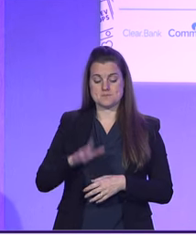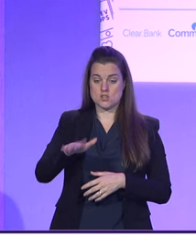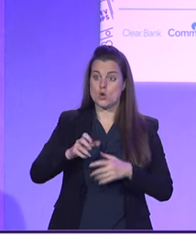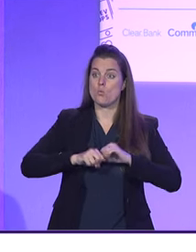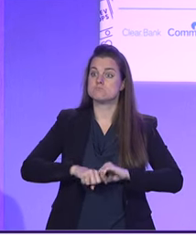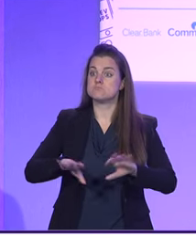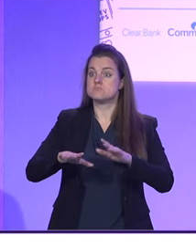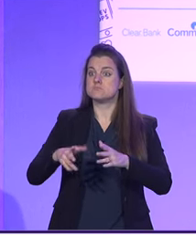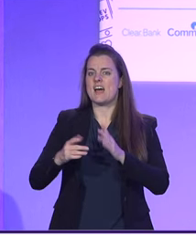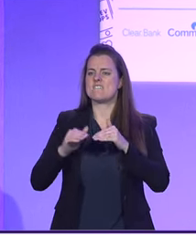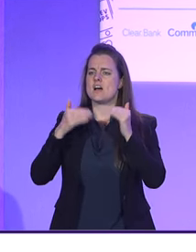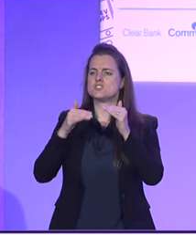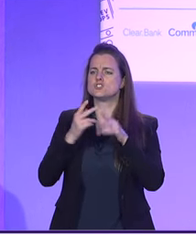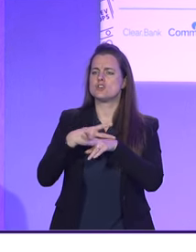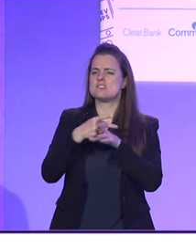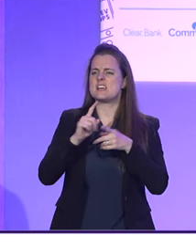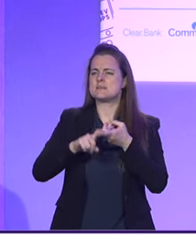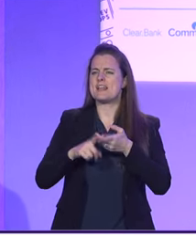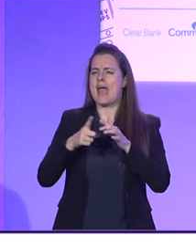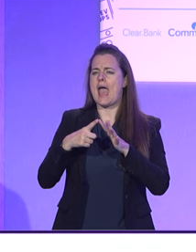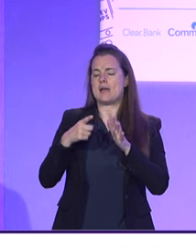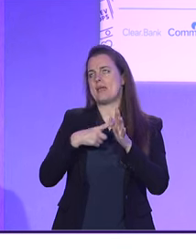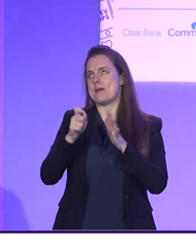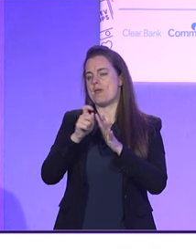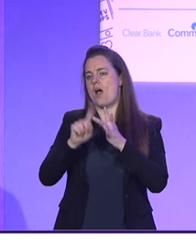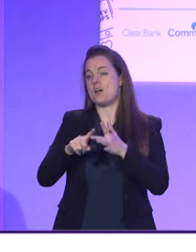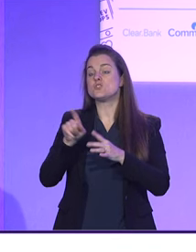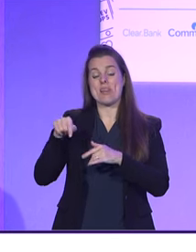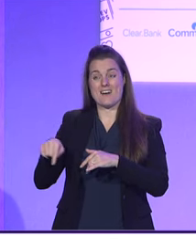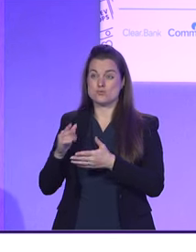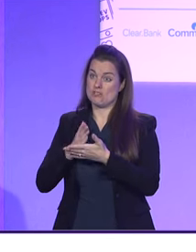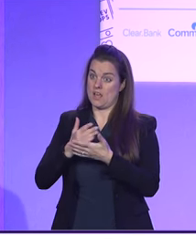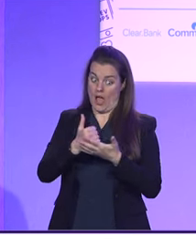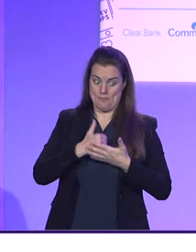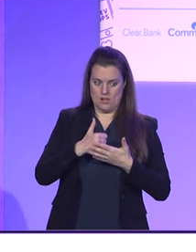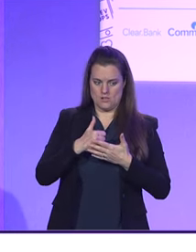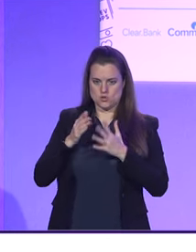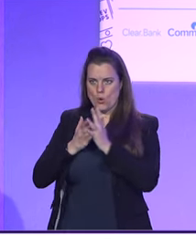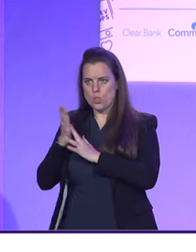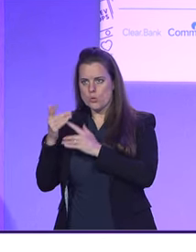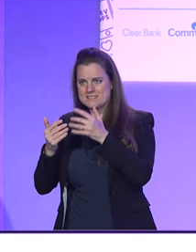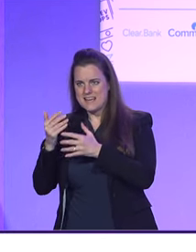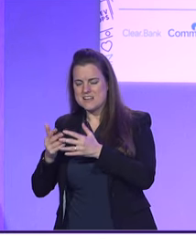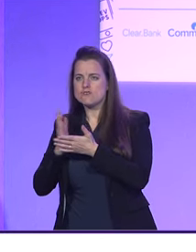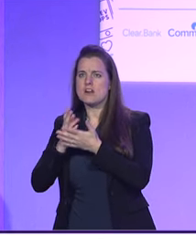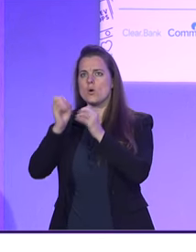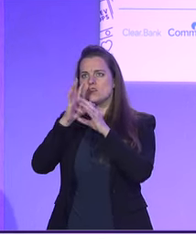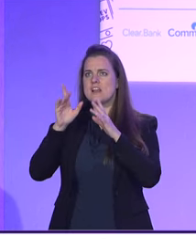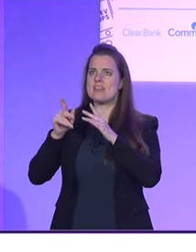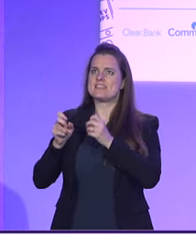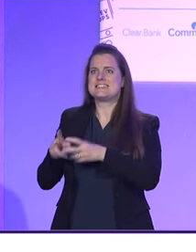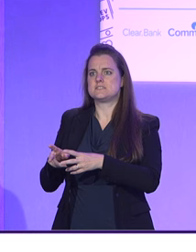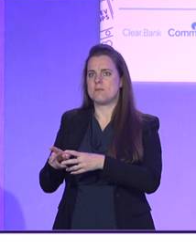Security and got the Dependable APIs. So this was really handy to be able to go through that data and understand, at least for the ecosystems that it supports.